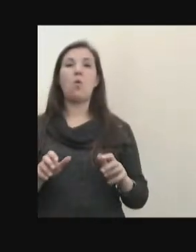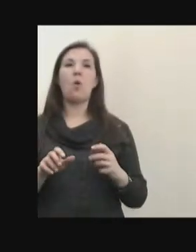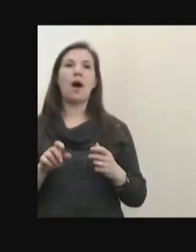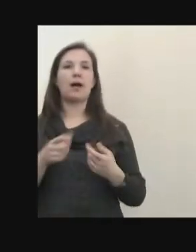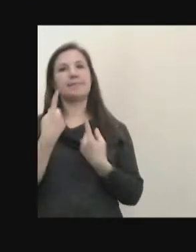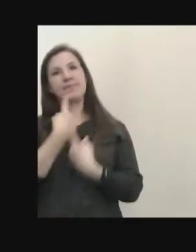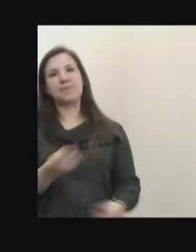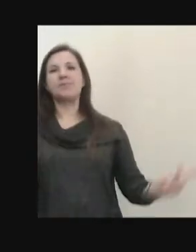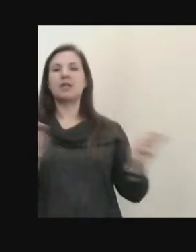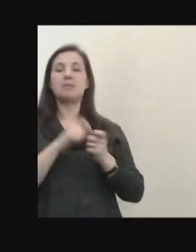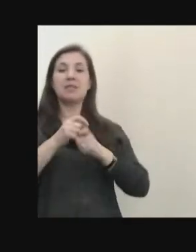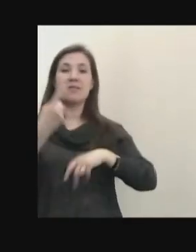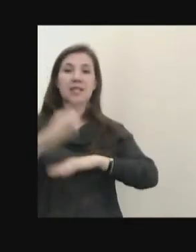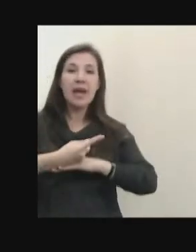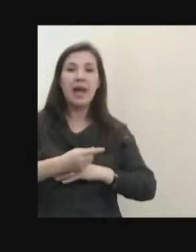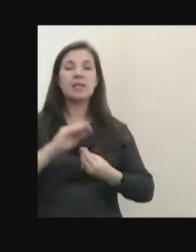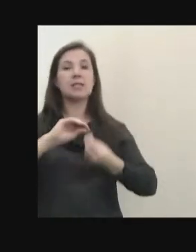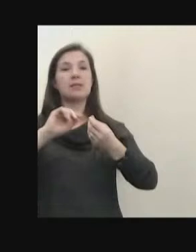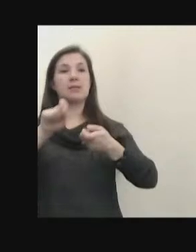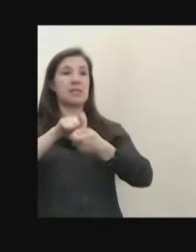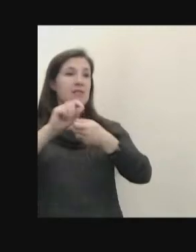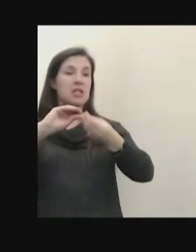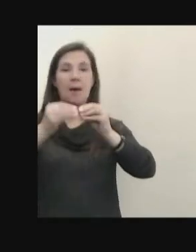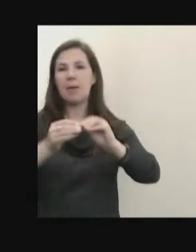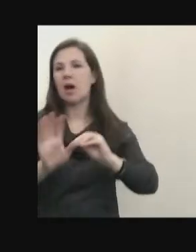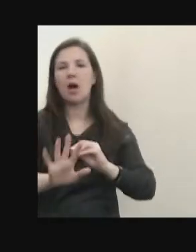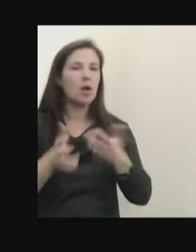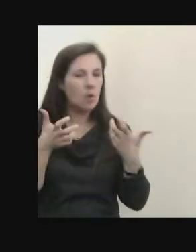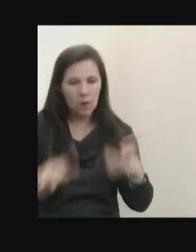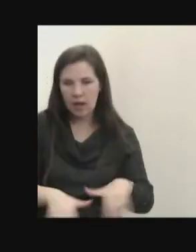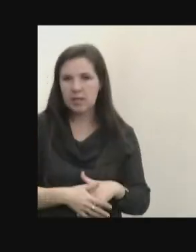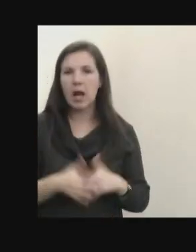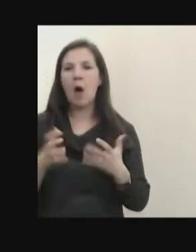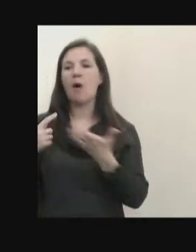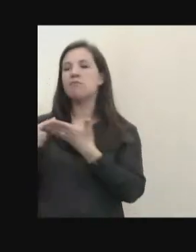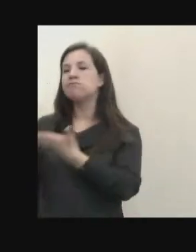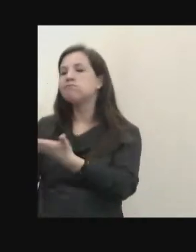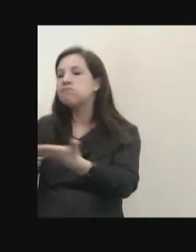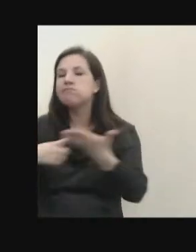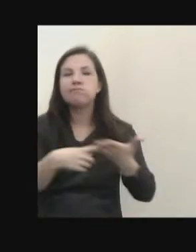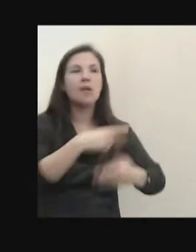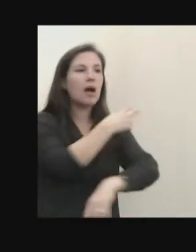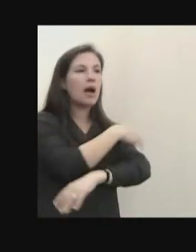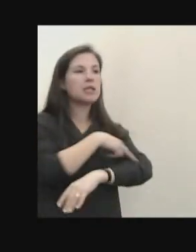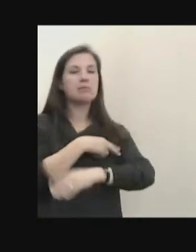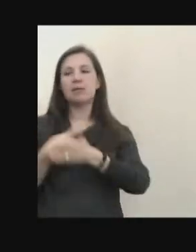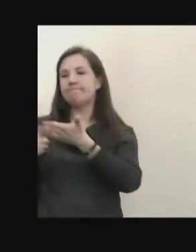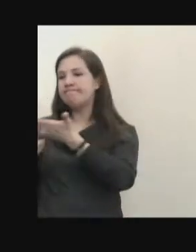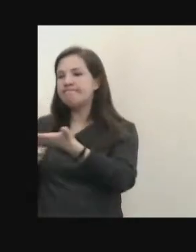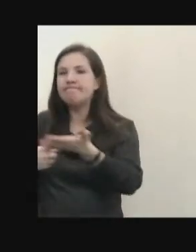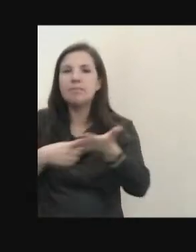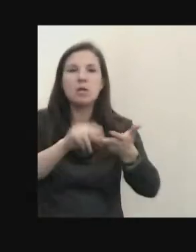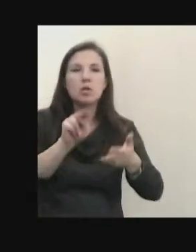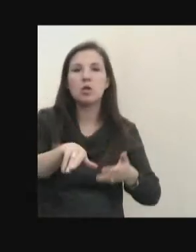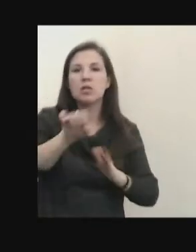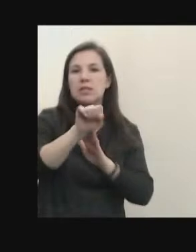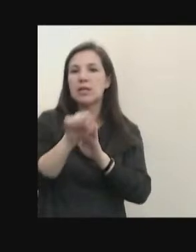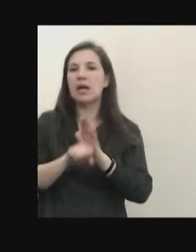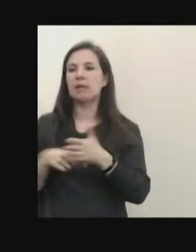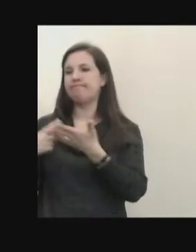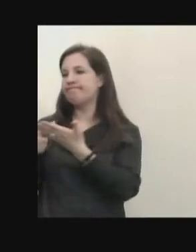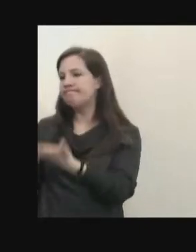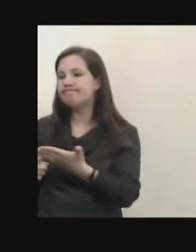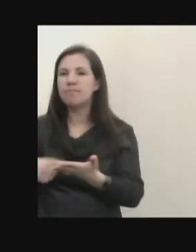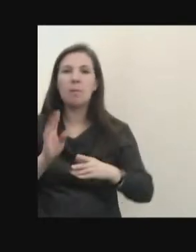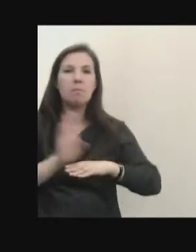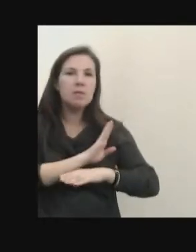want to put a threshold. I want to talk to our partners in the hospitals, our partners in New York State, and the business